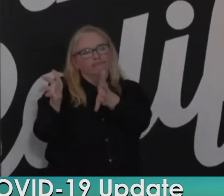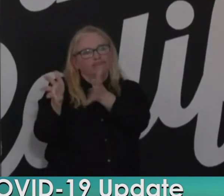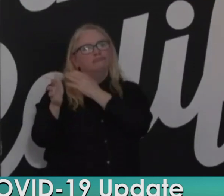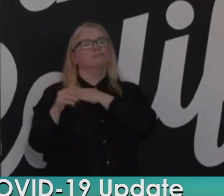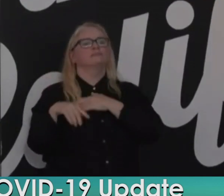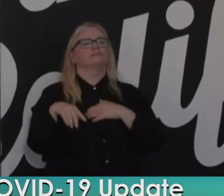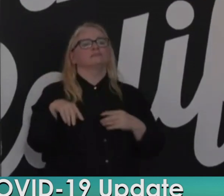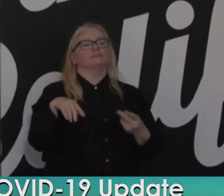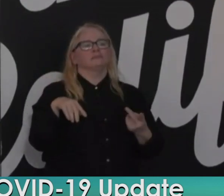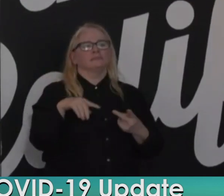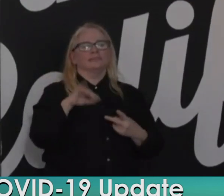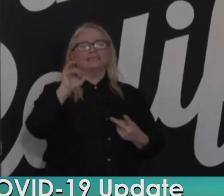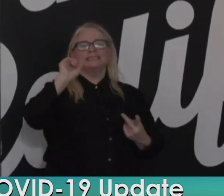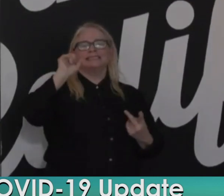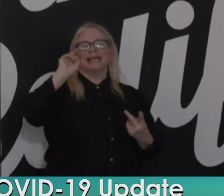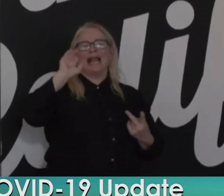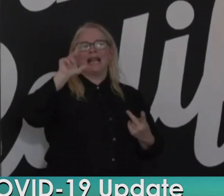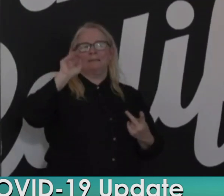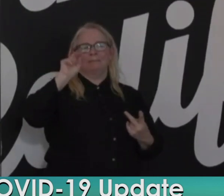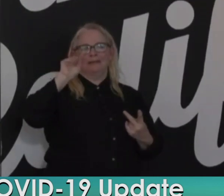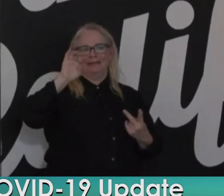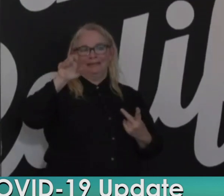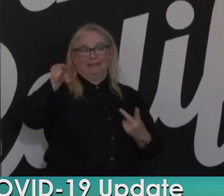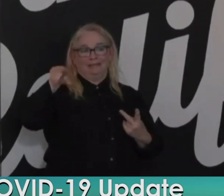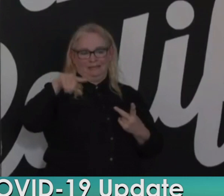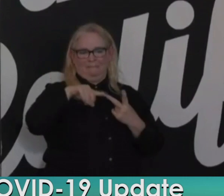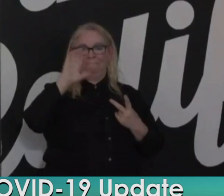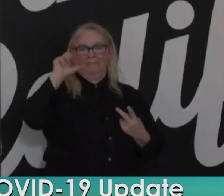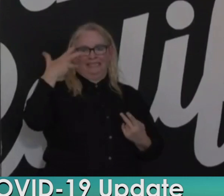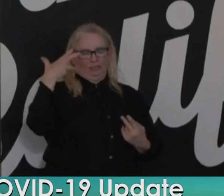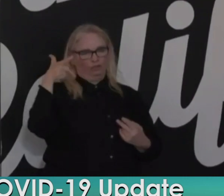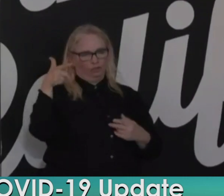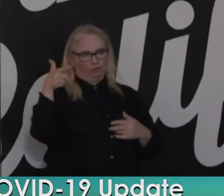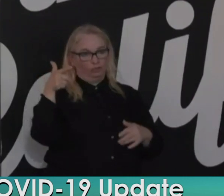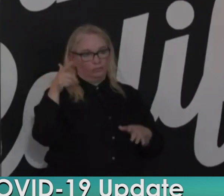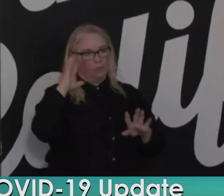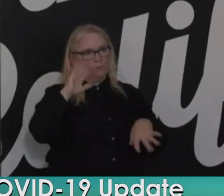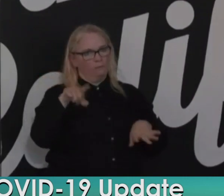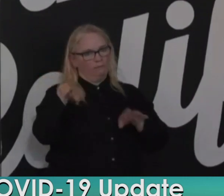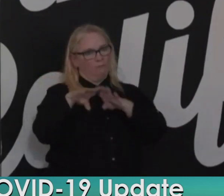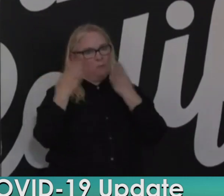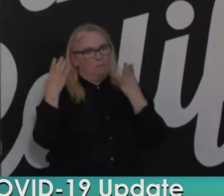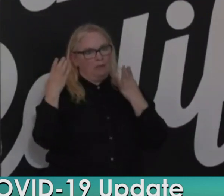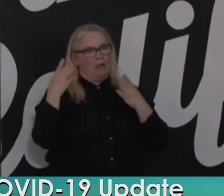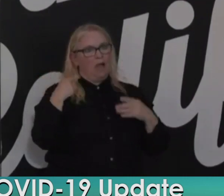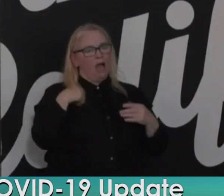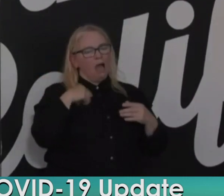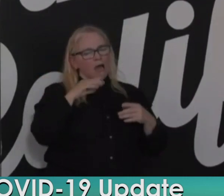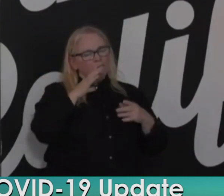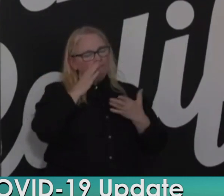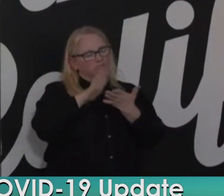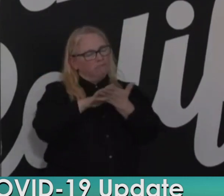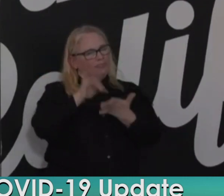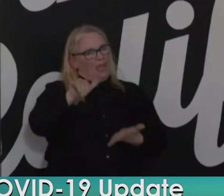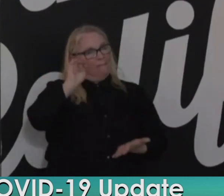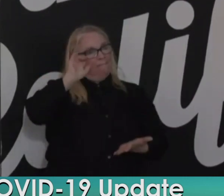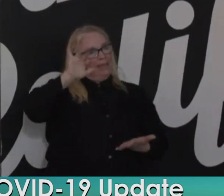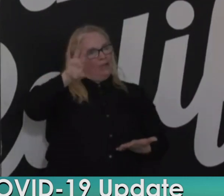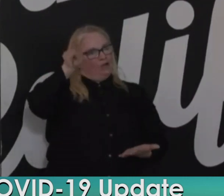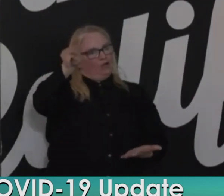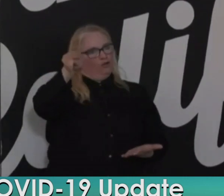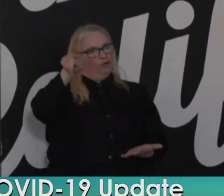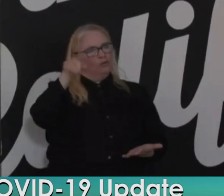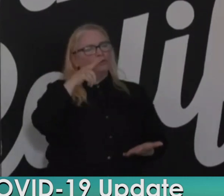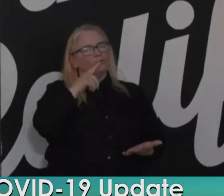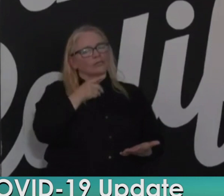beaches down there. I couldn't be more complimentary of their local elected officials. The mayor of Laguna Beach, a prime example how collaborative